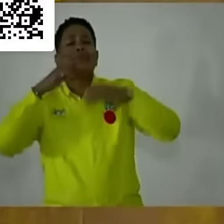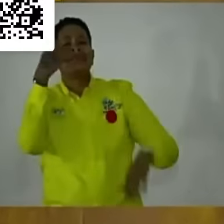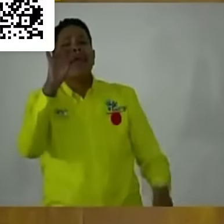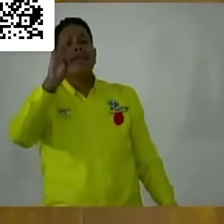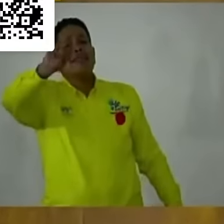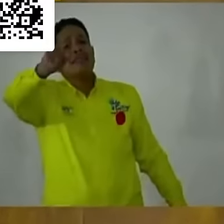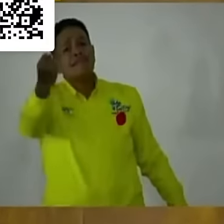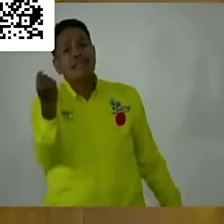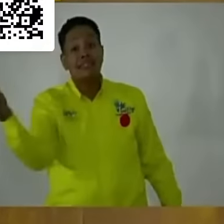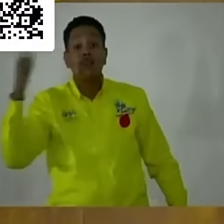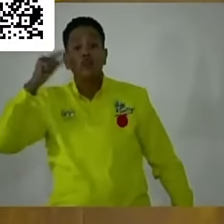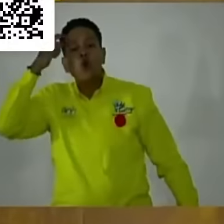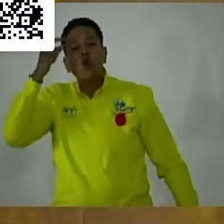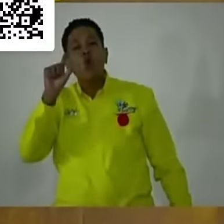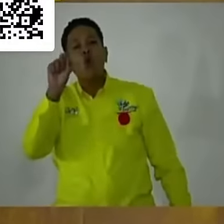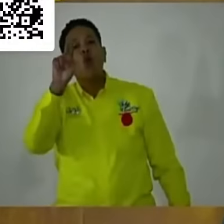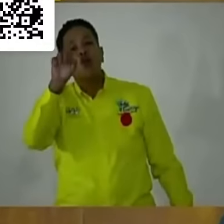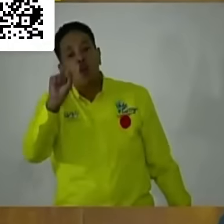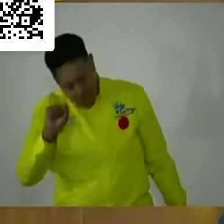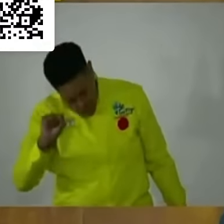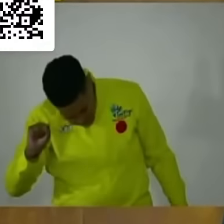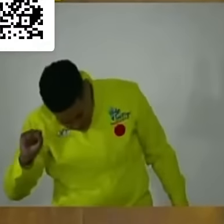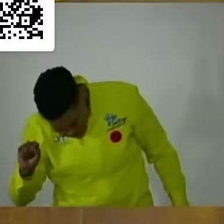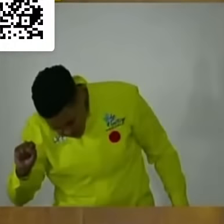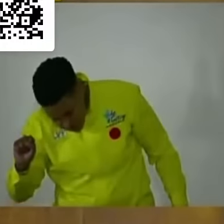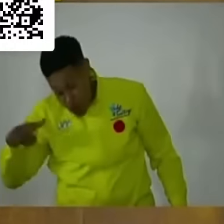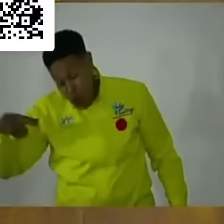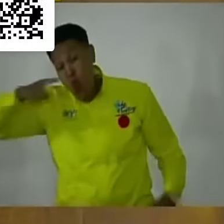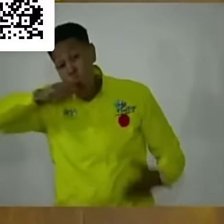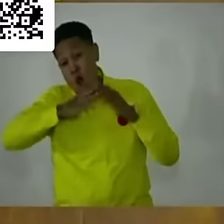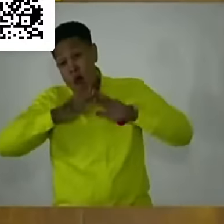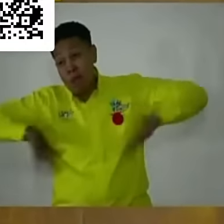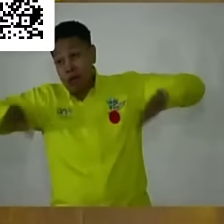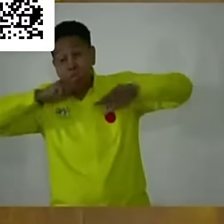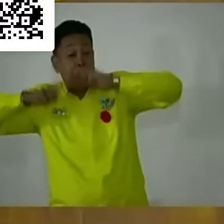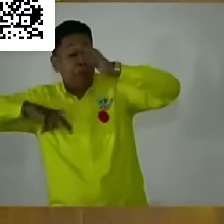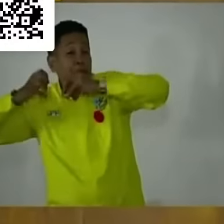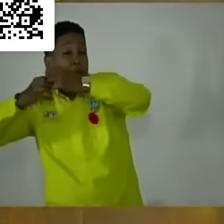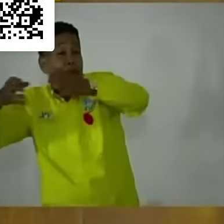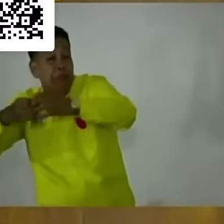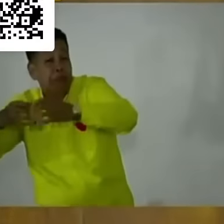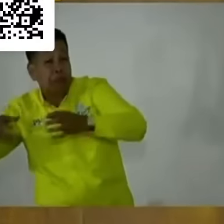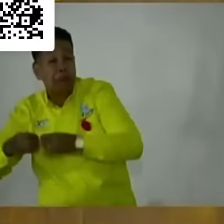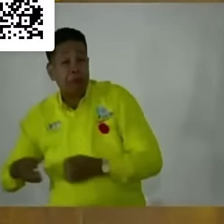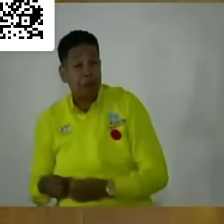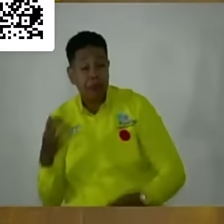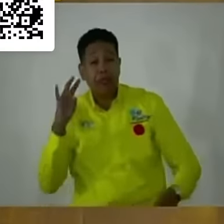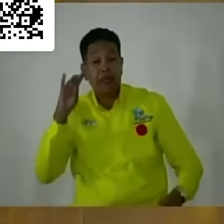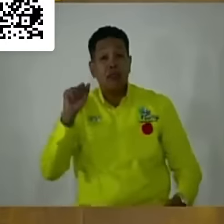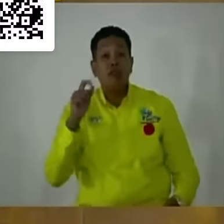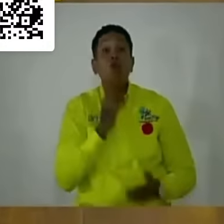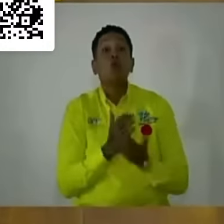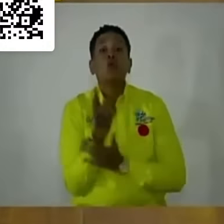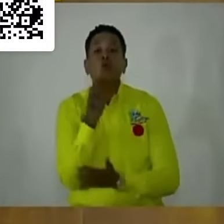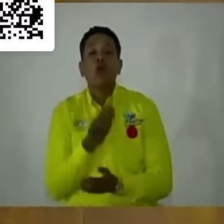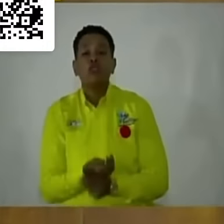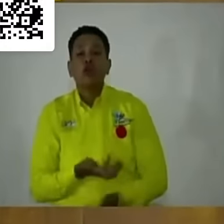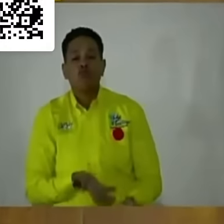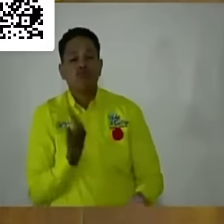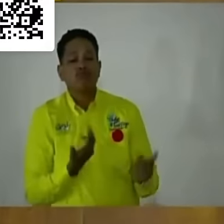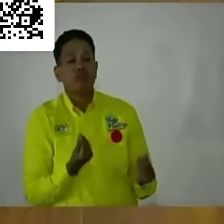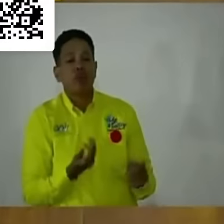1970s, the Golden Groves, those communities were built on bauxite. What we're